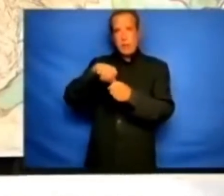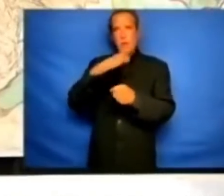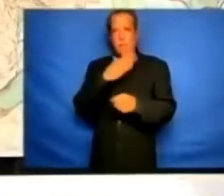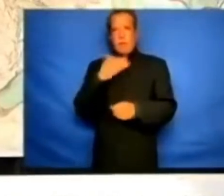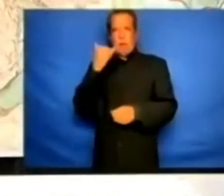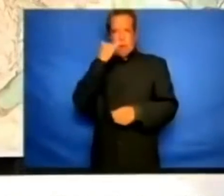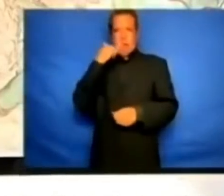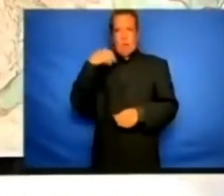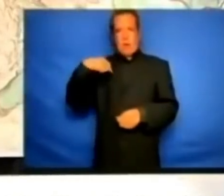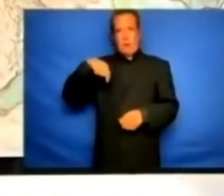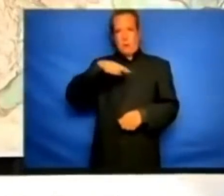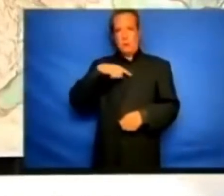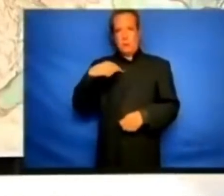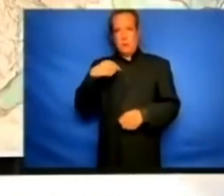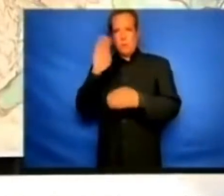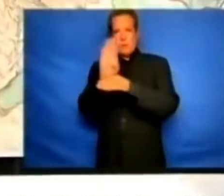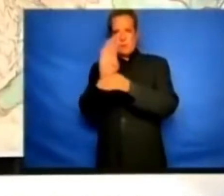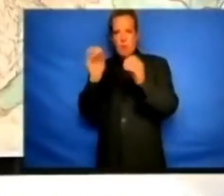Our business office number is